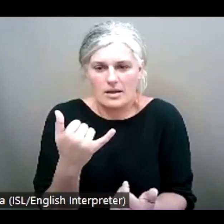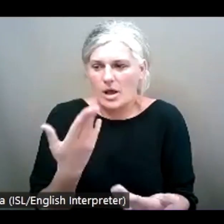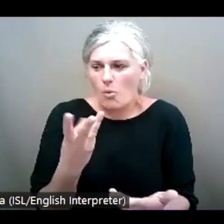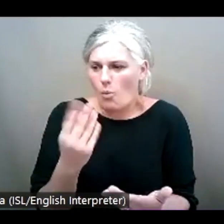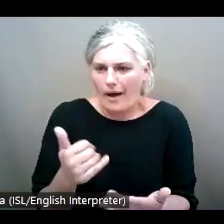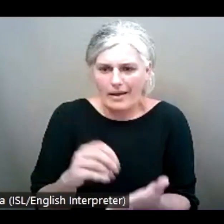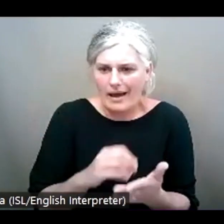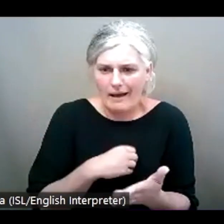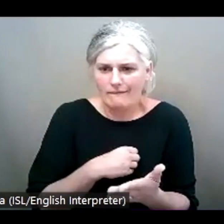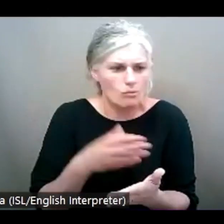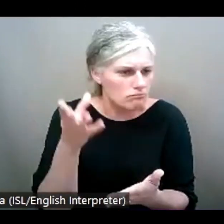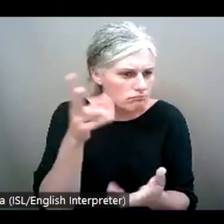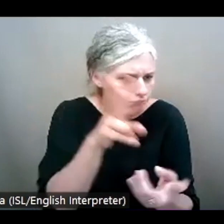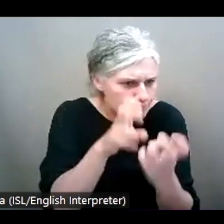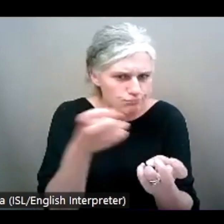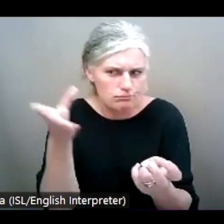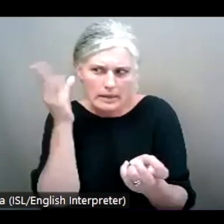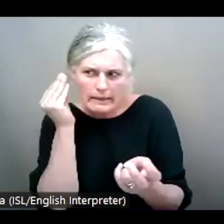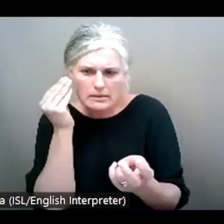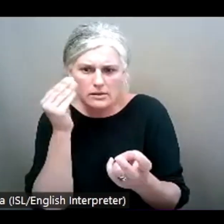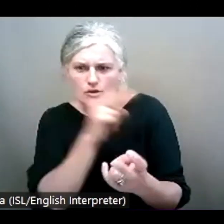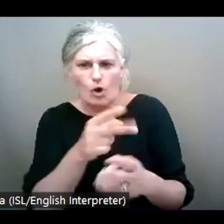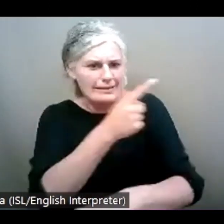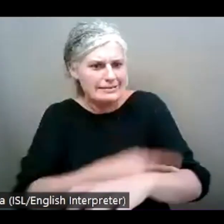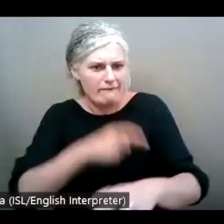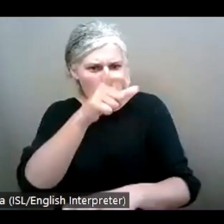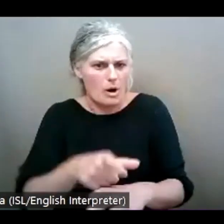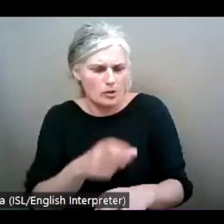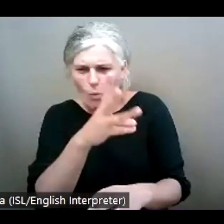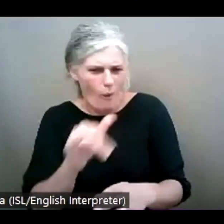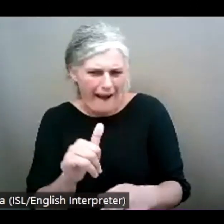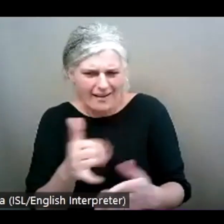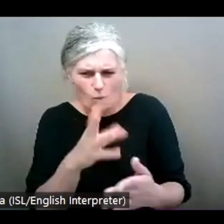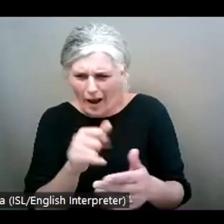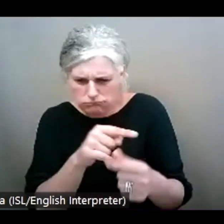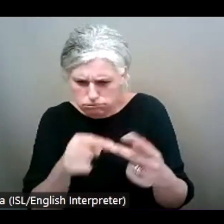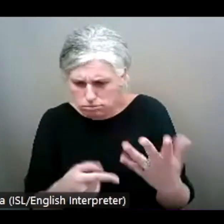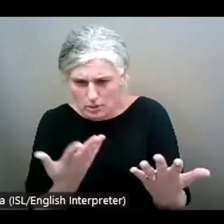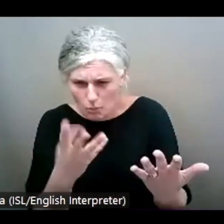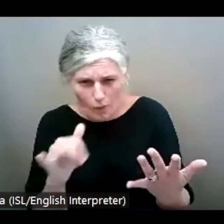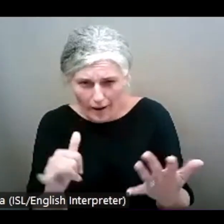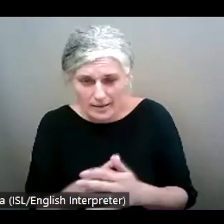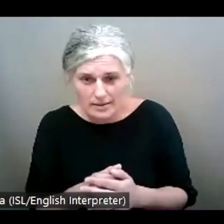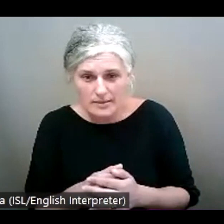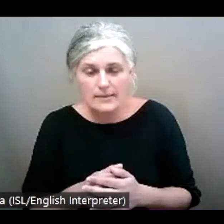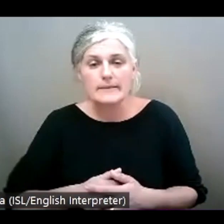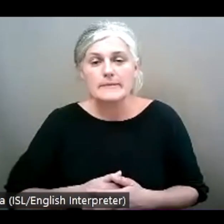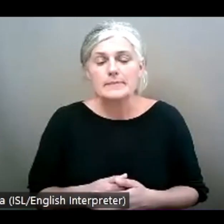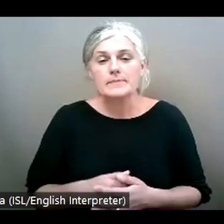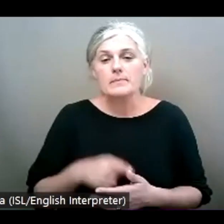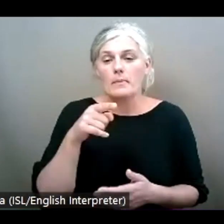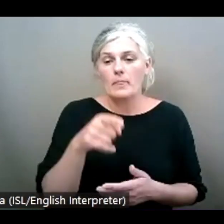listen to non-disabled professionals tell me? And was that kind of, would you consider that a medical model?